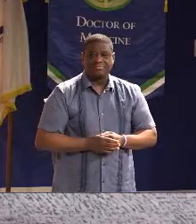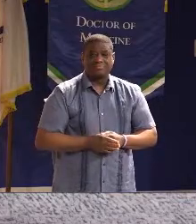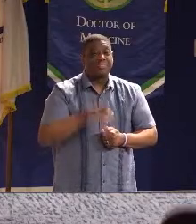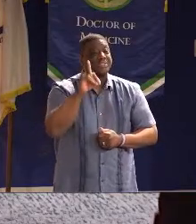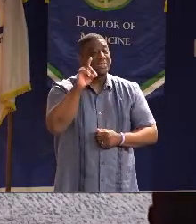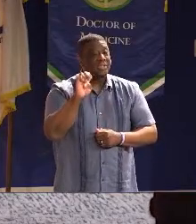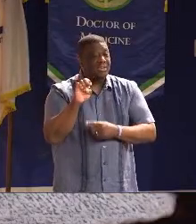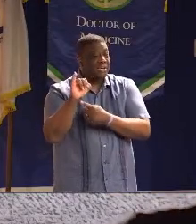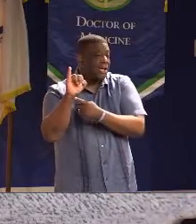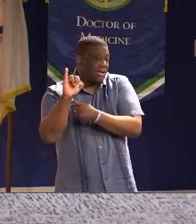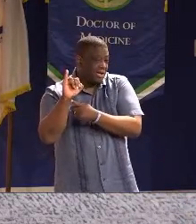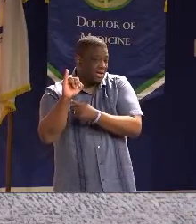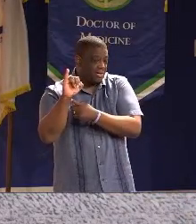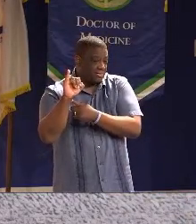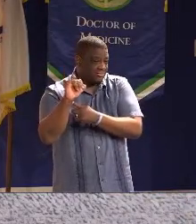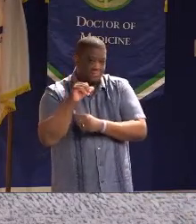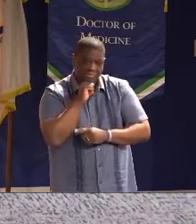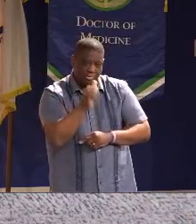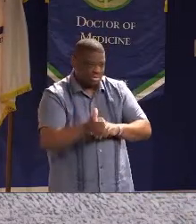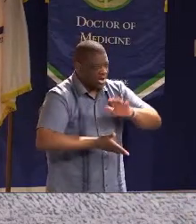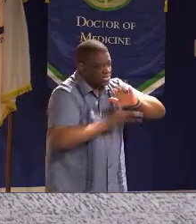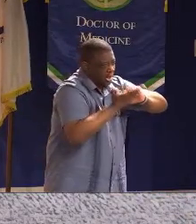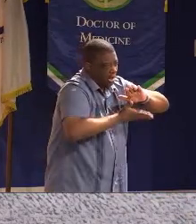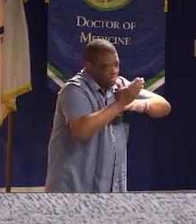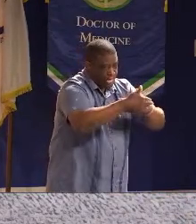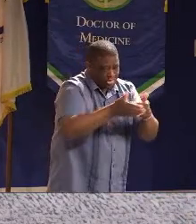DEI was not in the operating room.